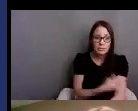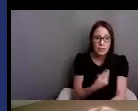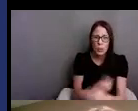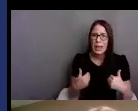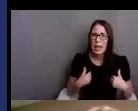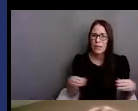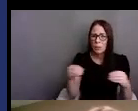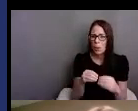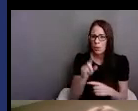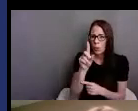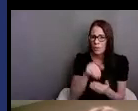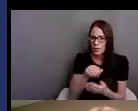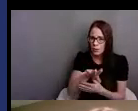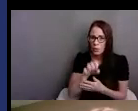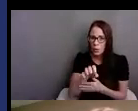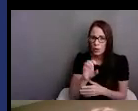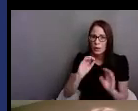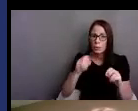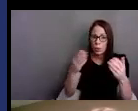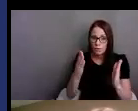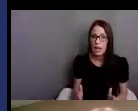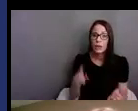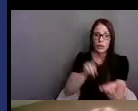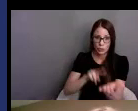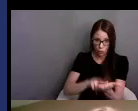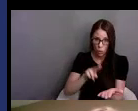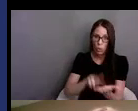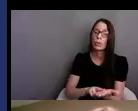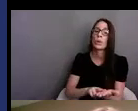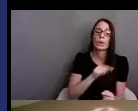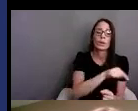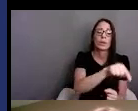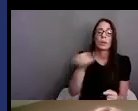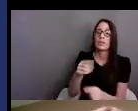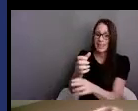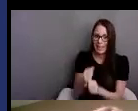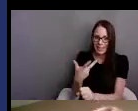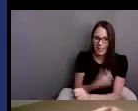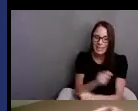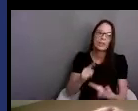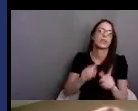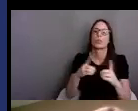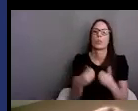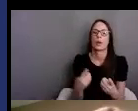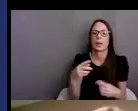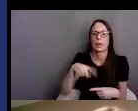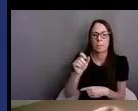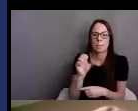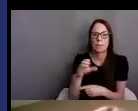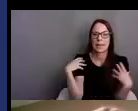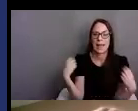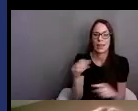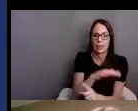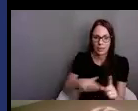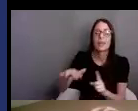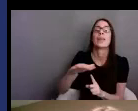1,400 vaccine providers enrolled to give the vaccine. The Department of Public Health and Environment is working really